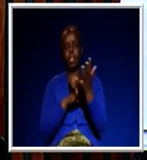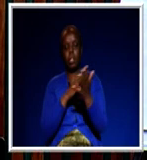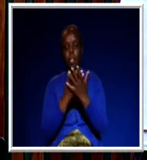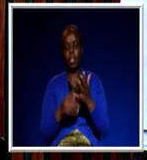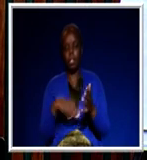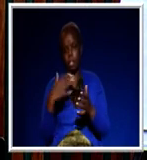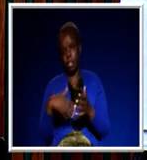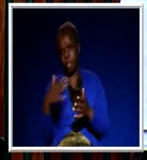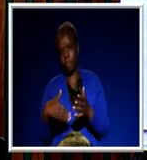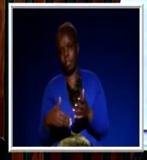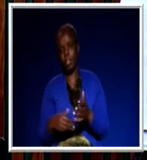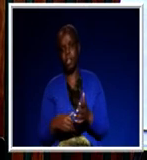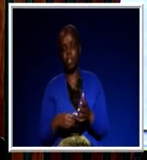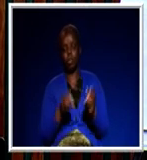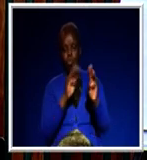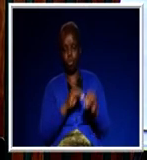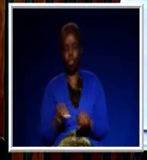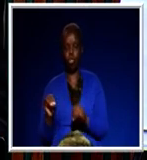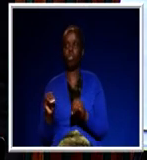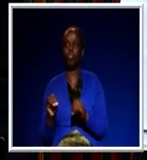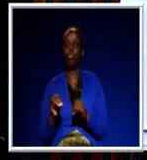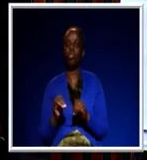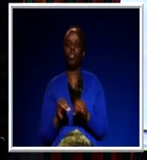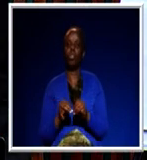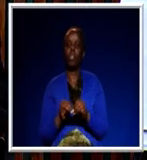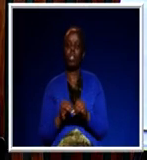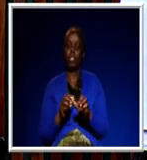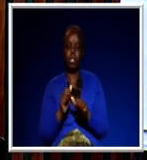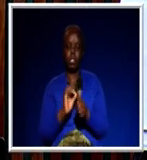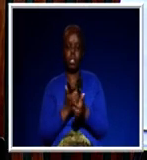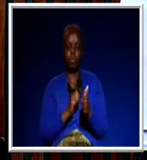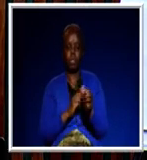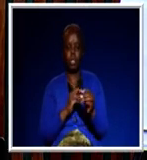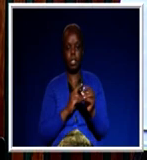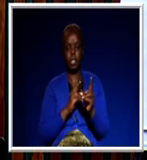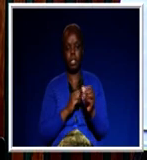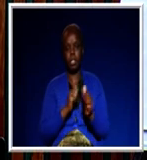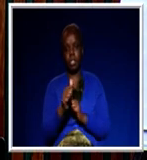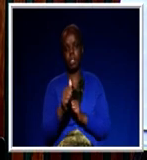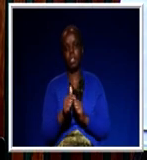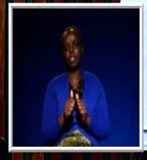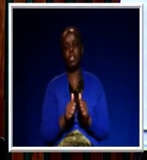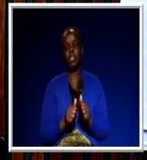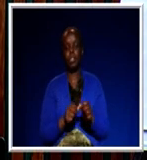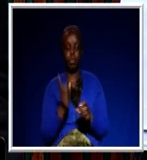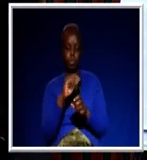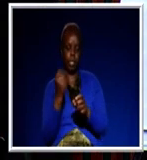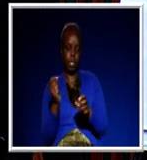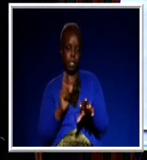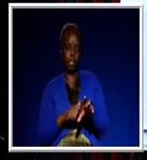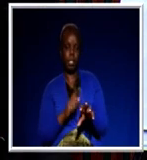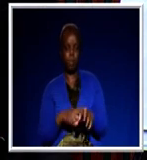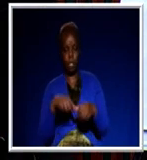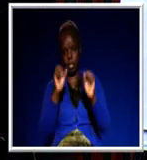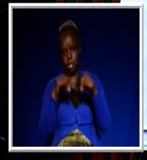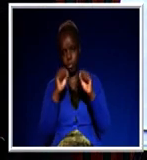of motion or a certain distance, we record the time. Then we can be